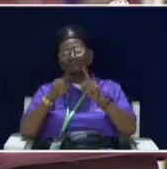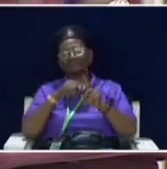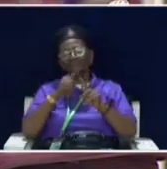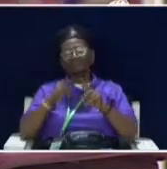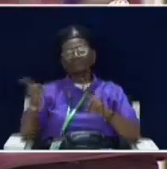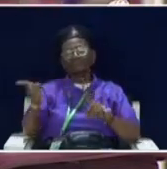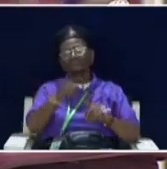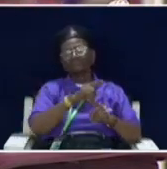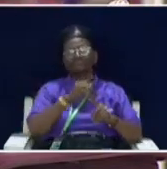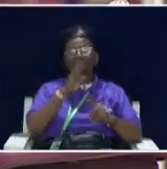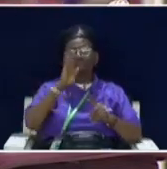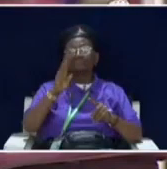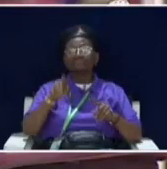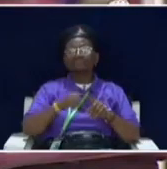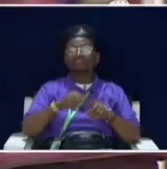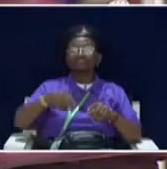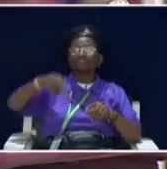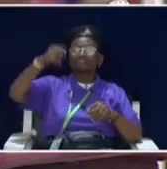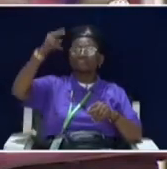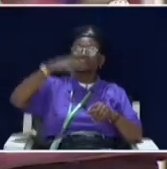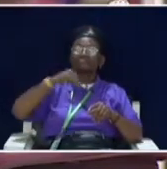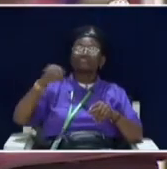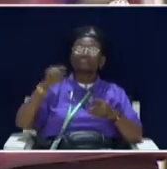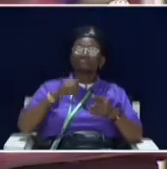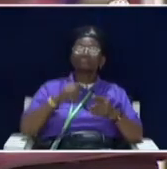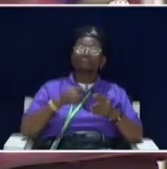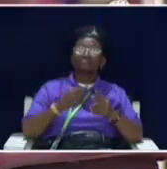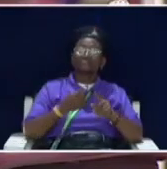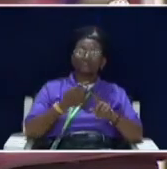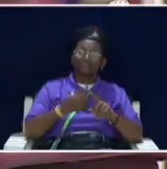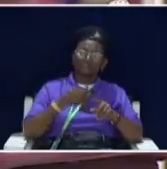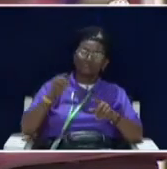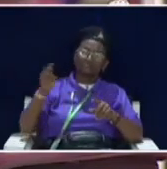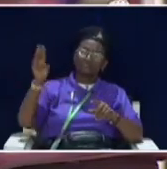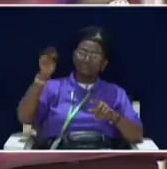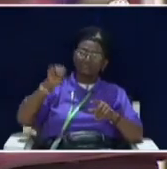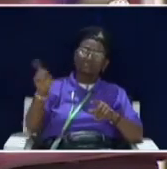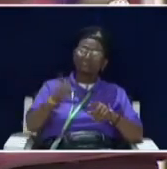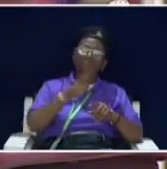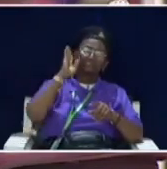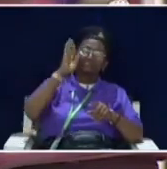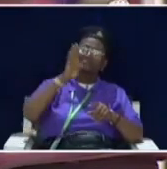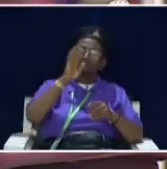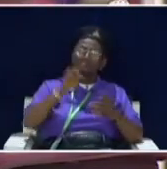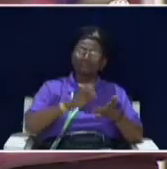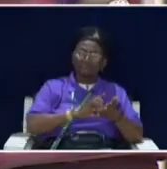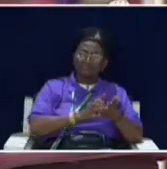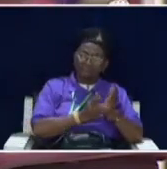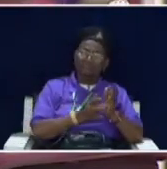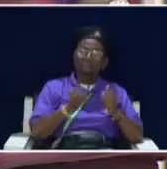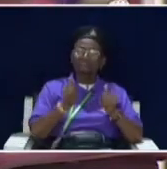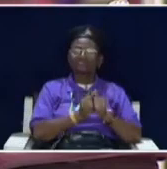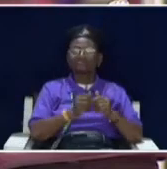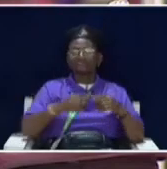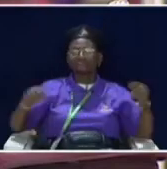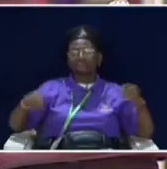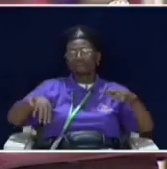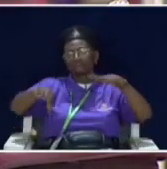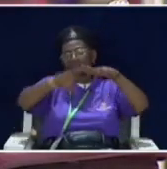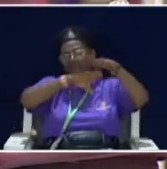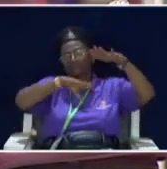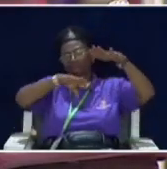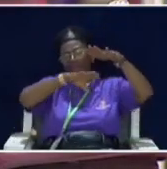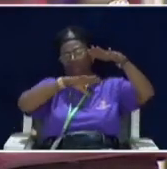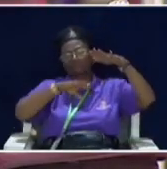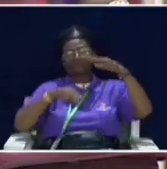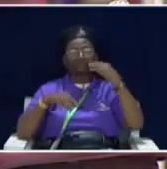so high that from there you'll be dealing with the enemies below. Ni pe wa ta to bege to je pe gbogbo awon ota re